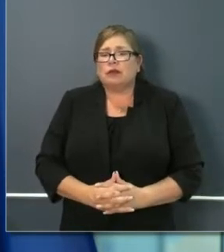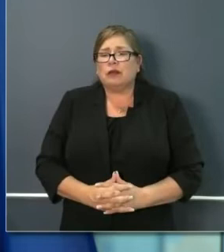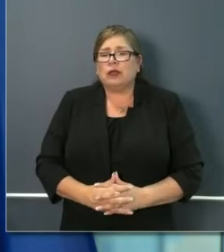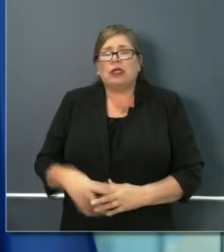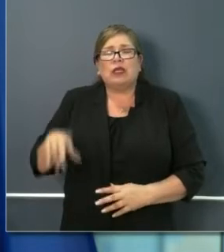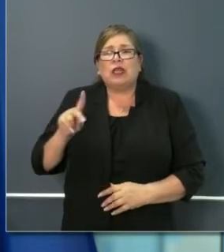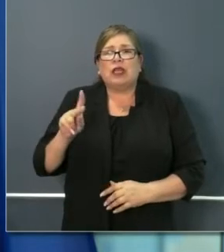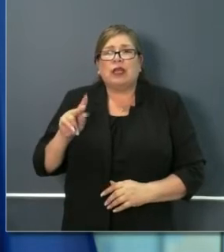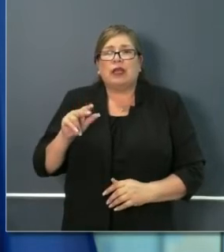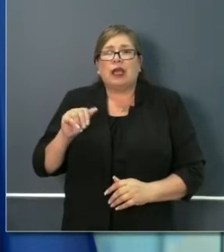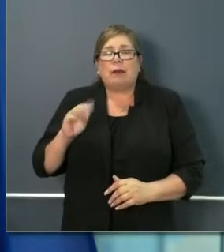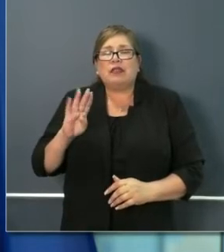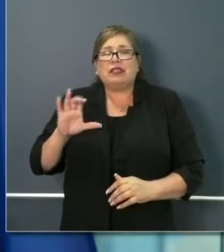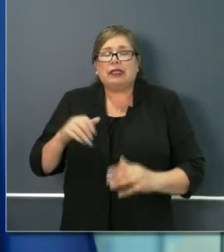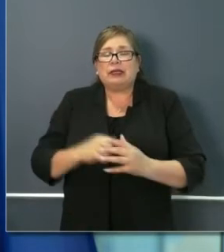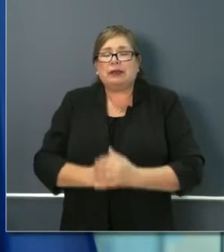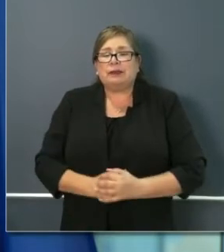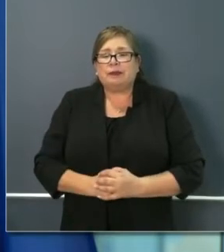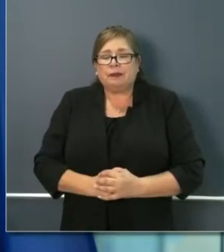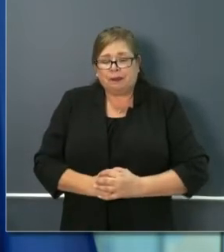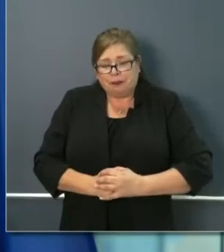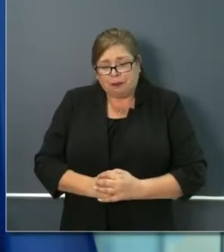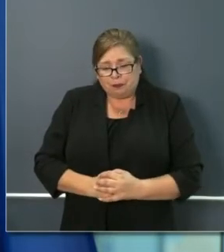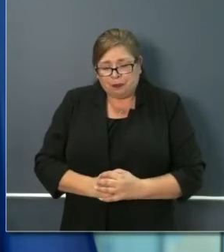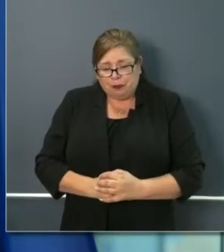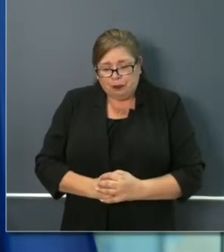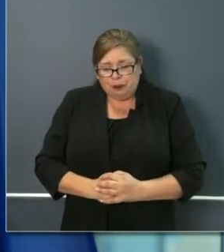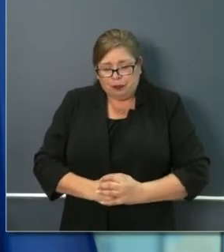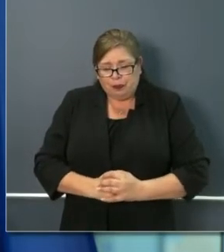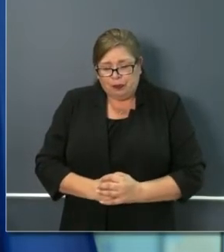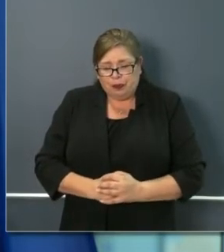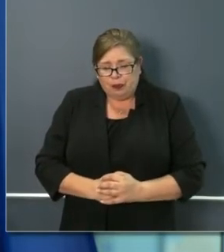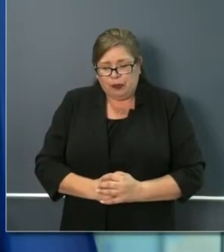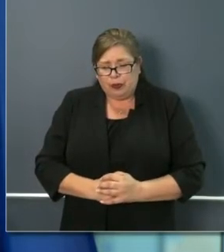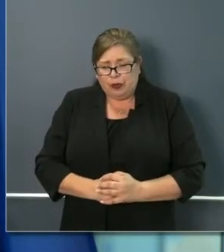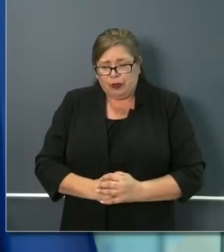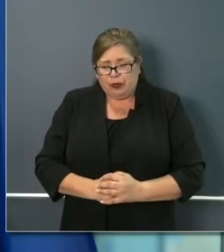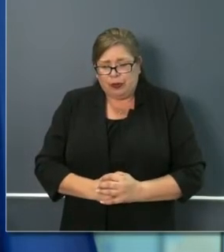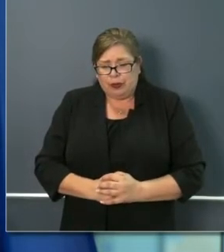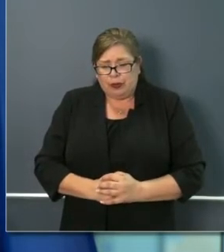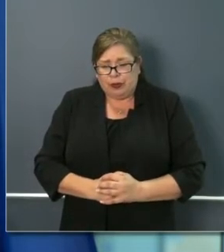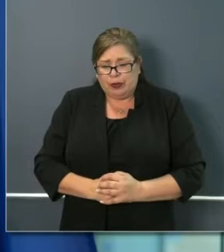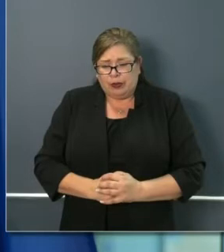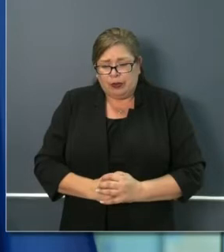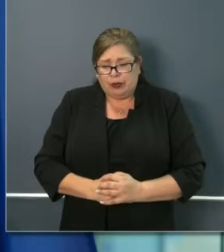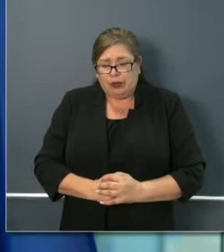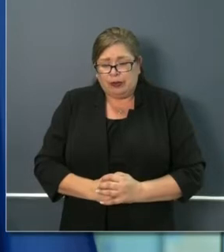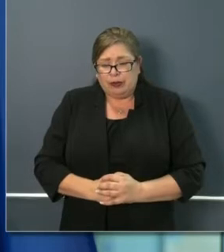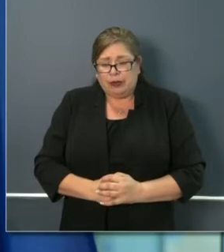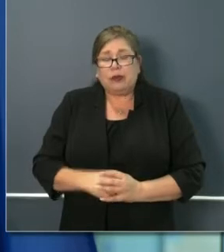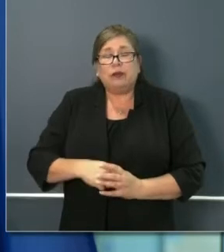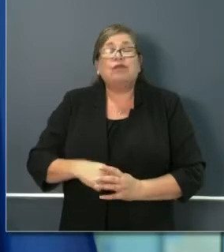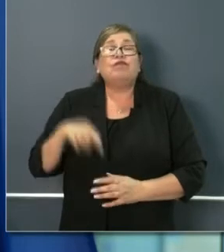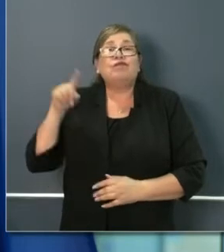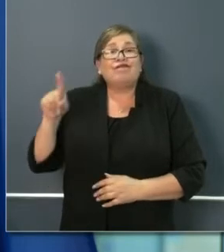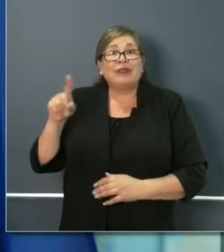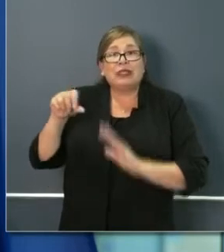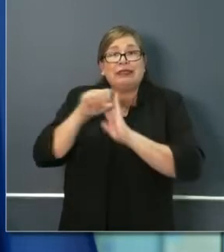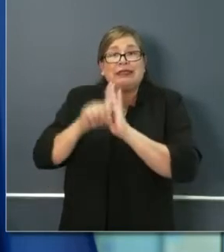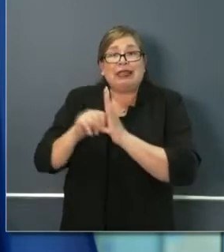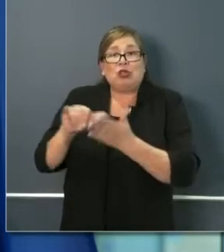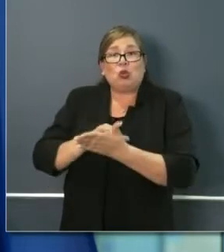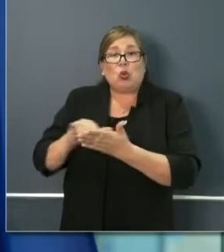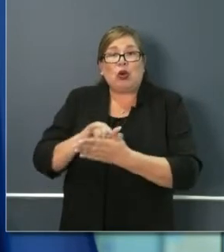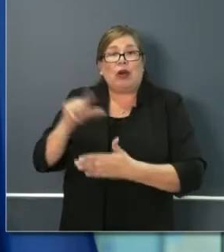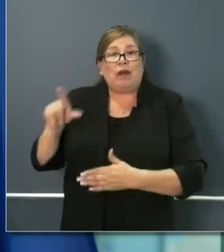Hello, Governor. The state of New York was concerned last week that the hospitalizations could double every 2 days. Today you said that